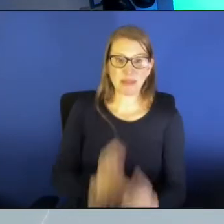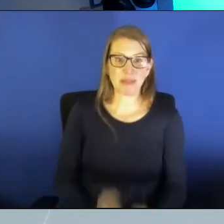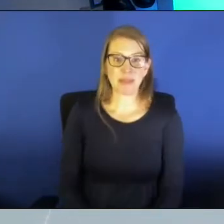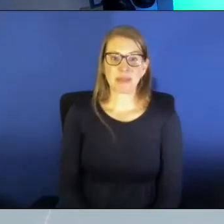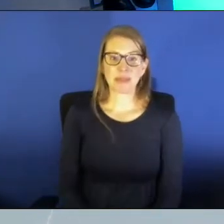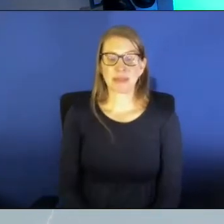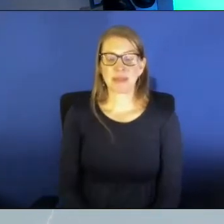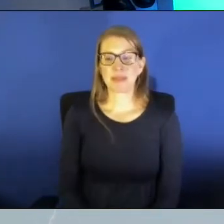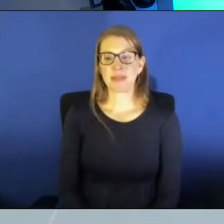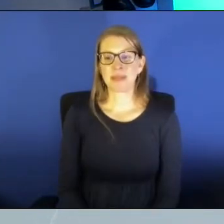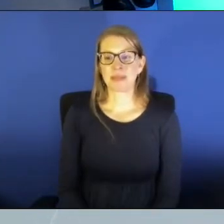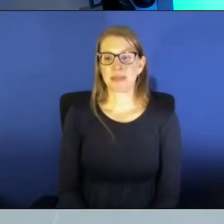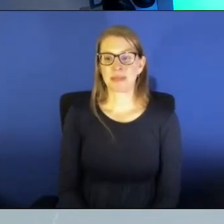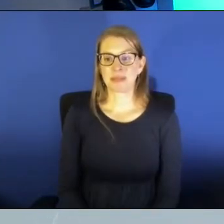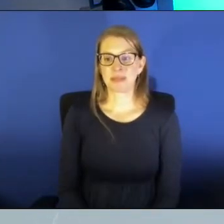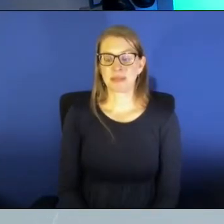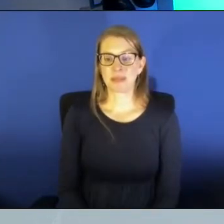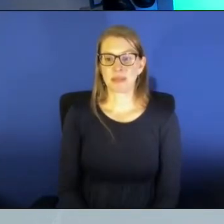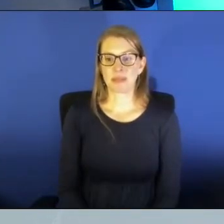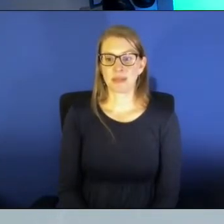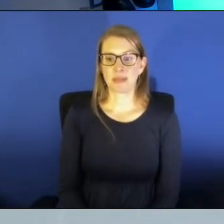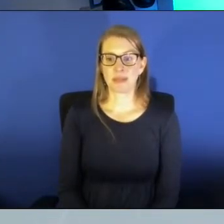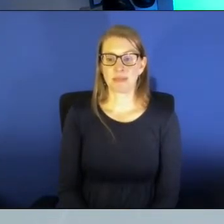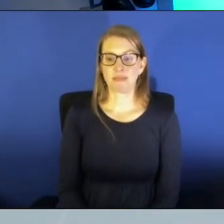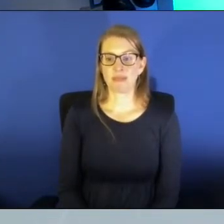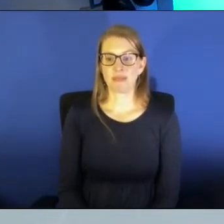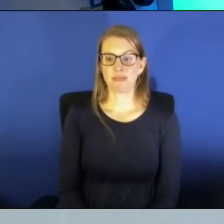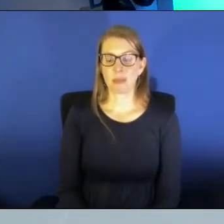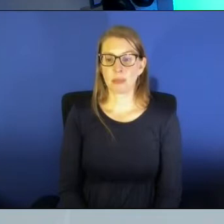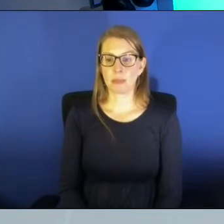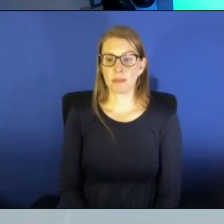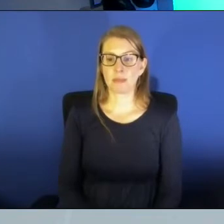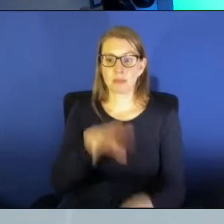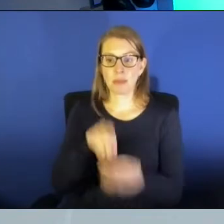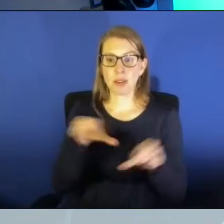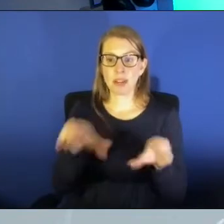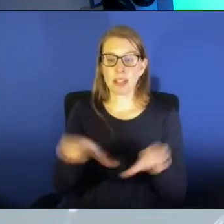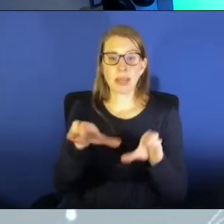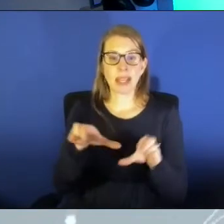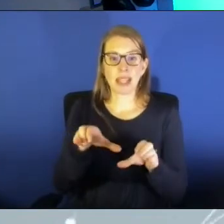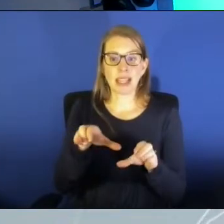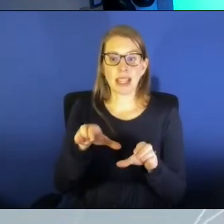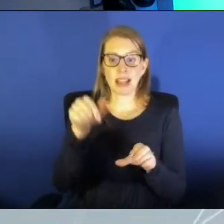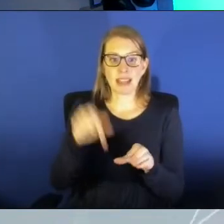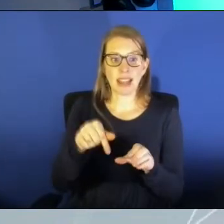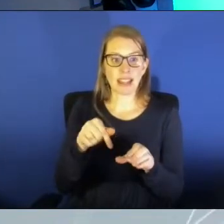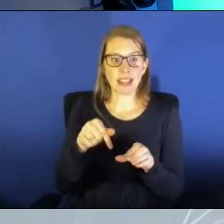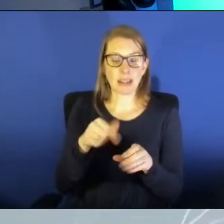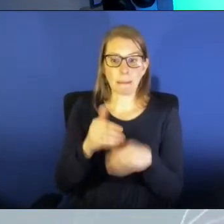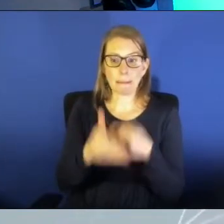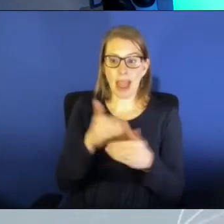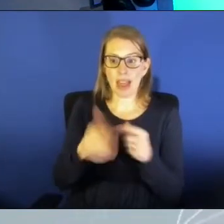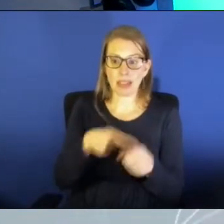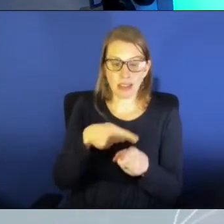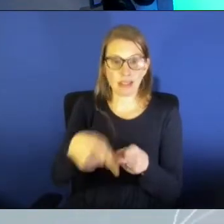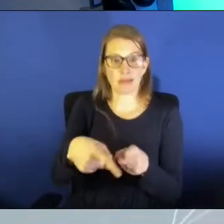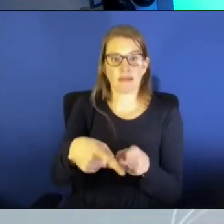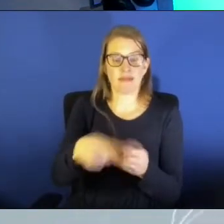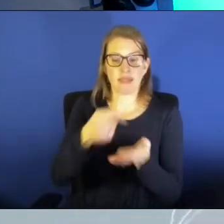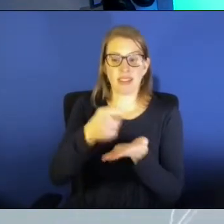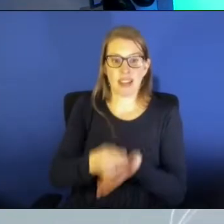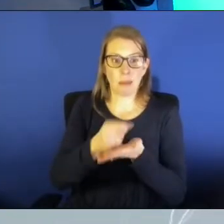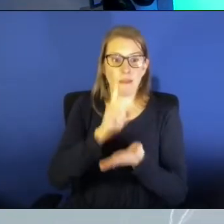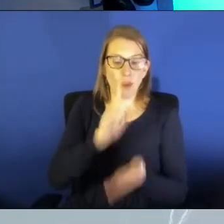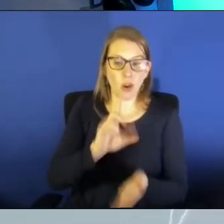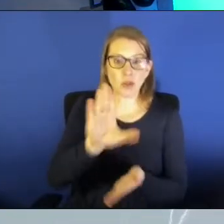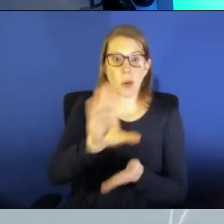Selby on participating in this path to therapy for your particular